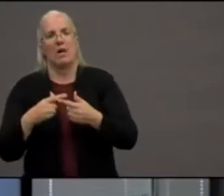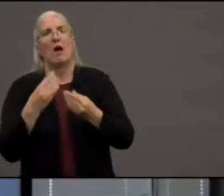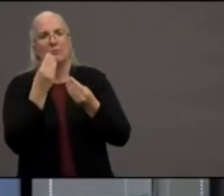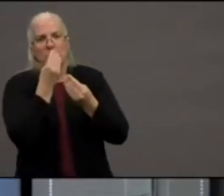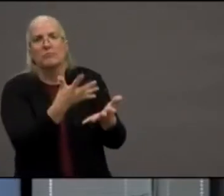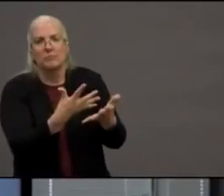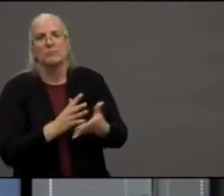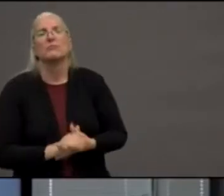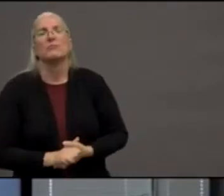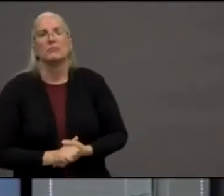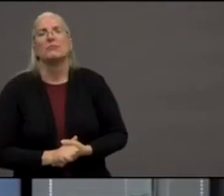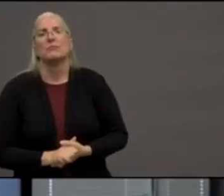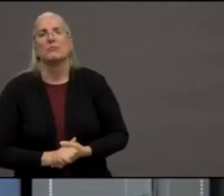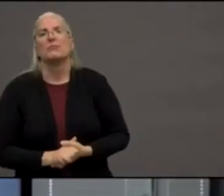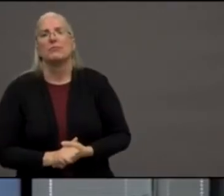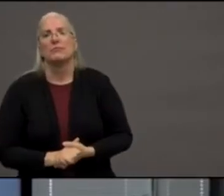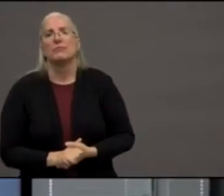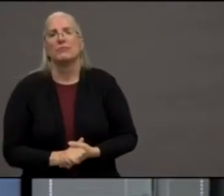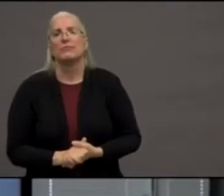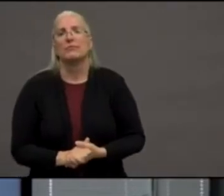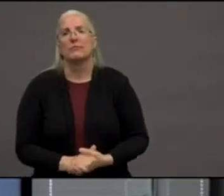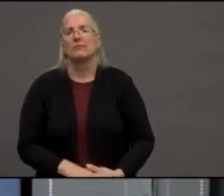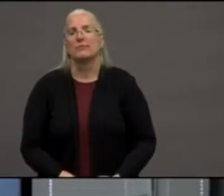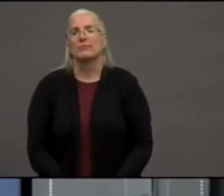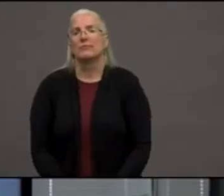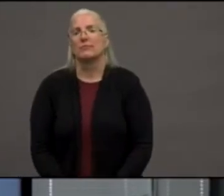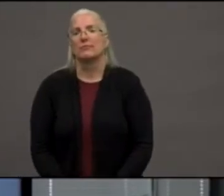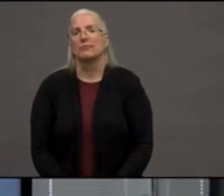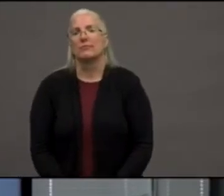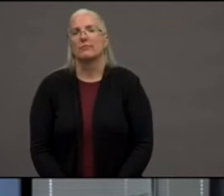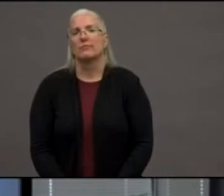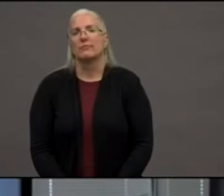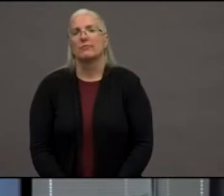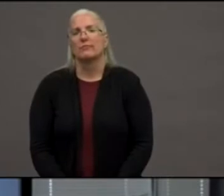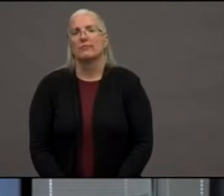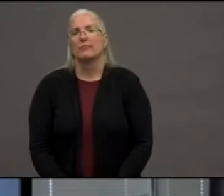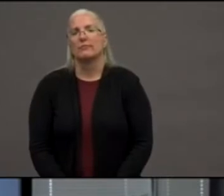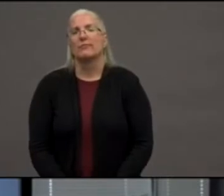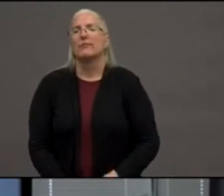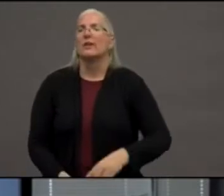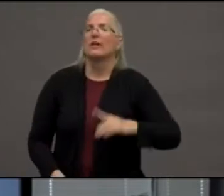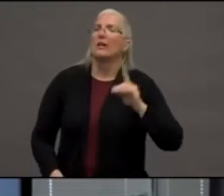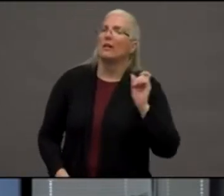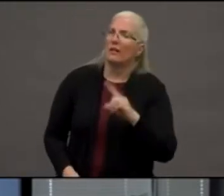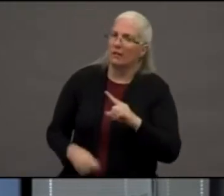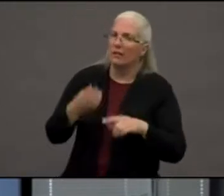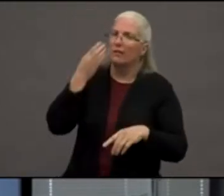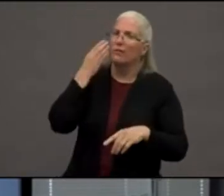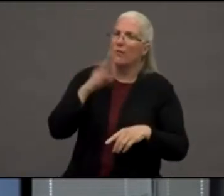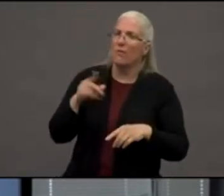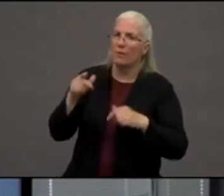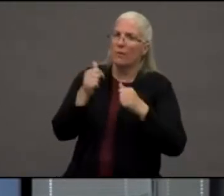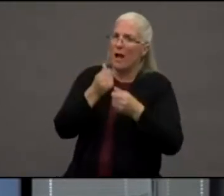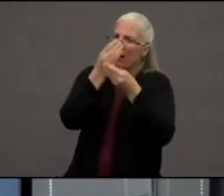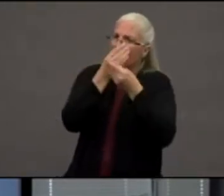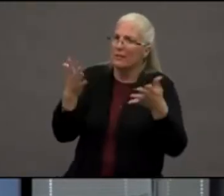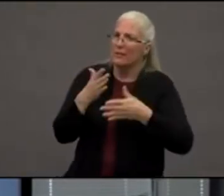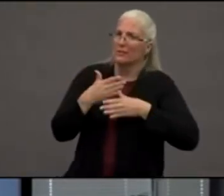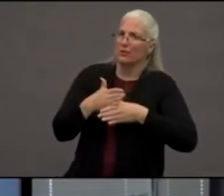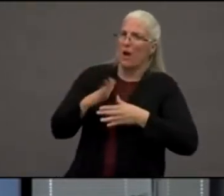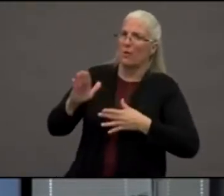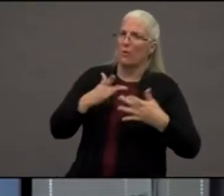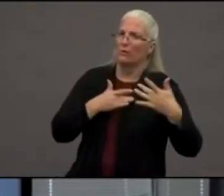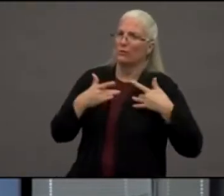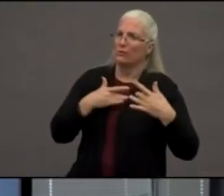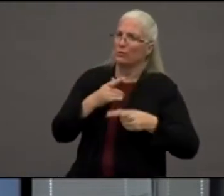time. Also, we have where you can report or share your concerns. Absolutely. We have